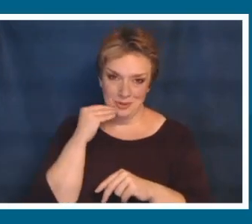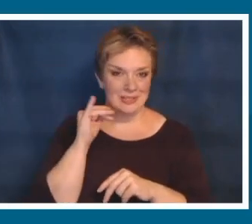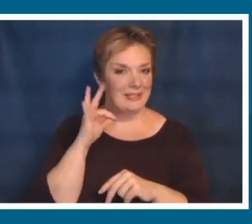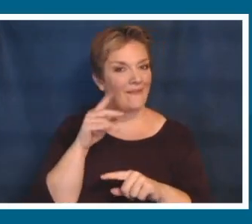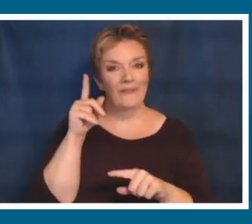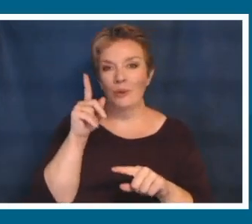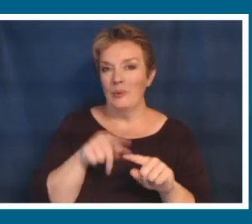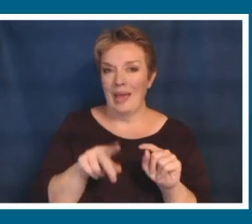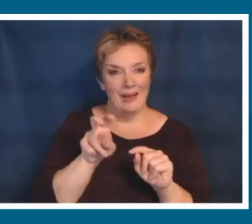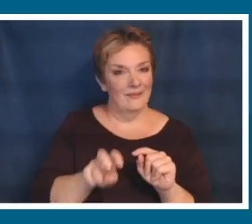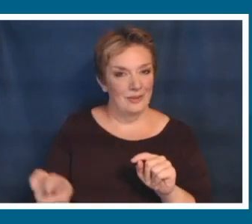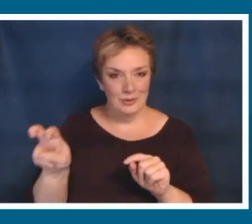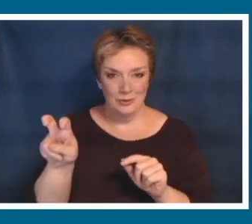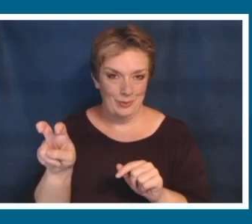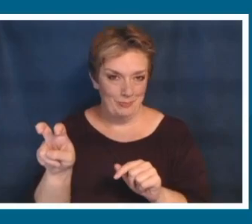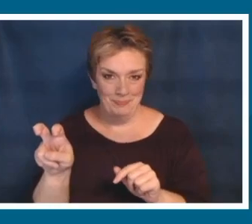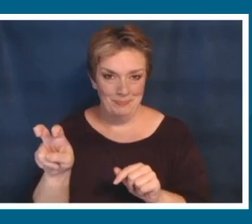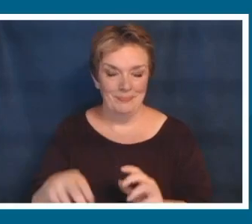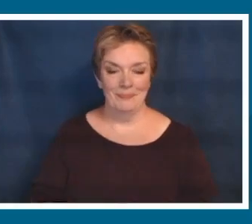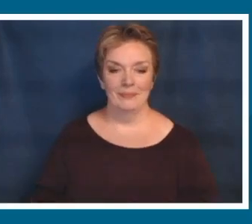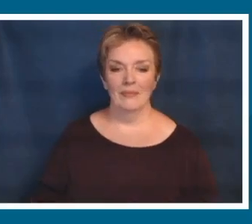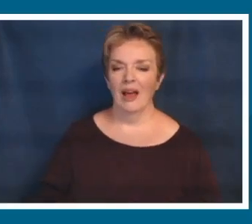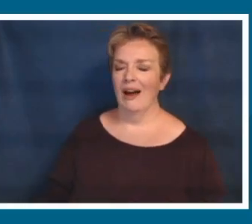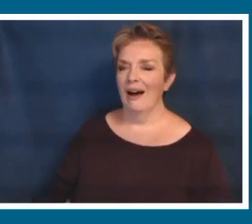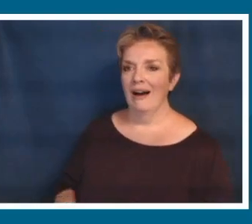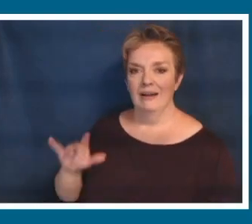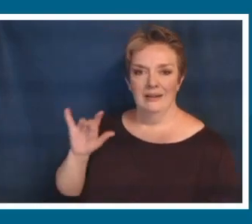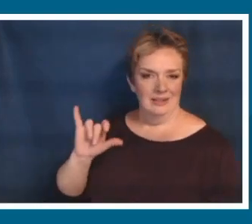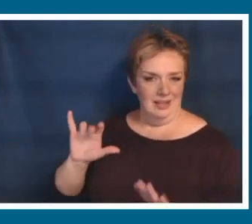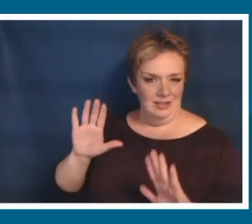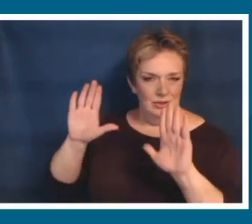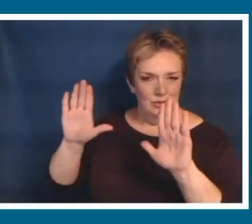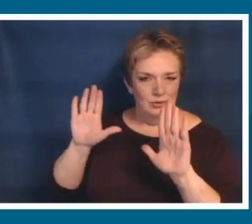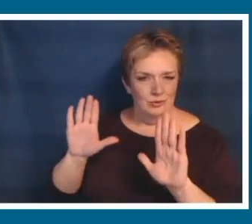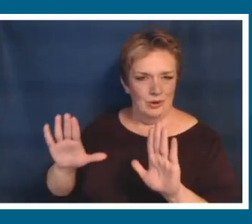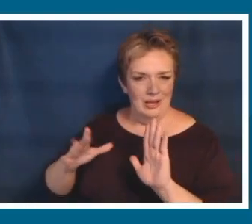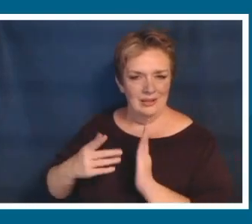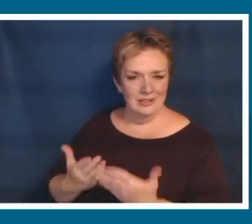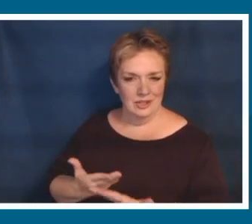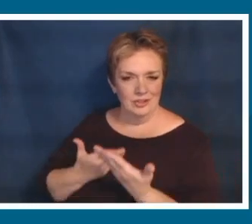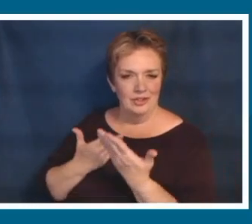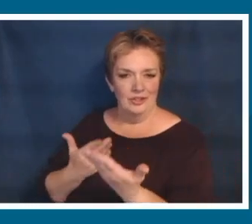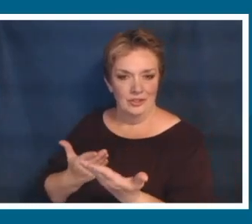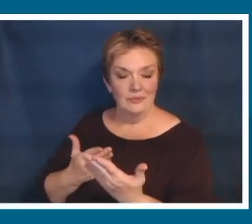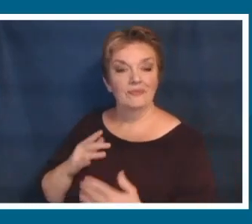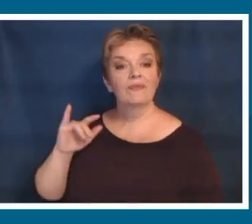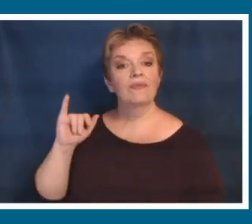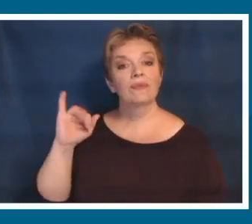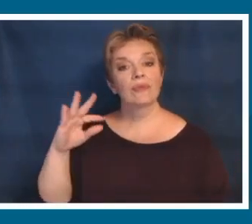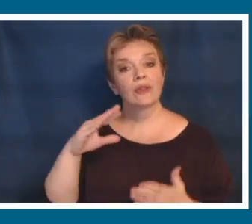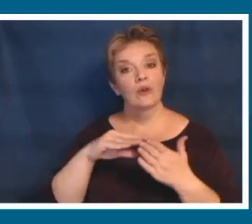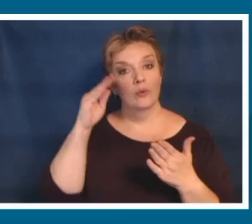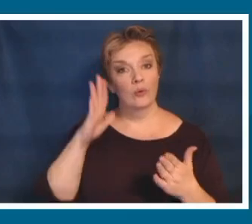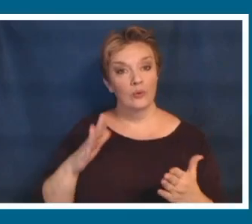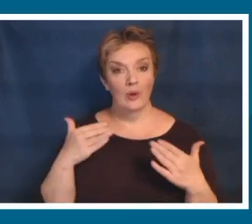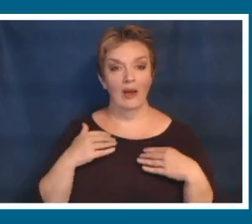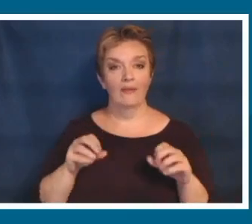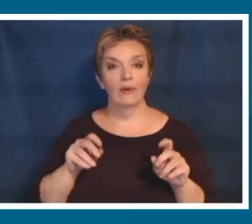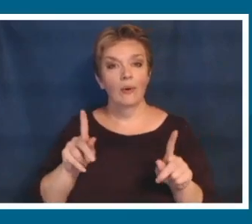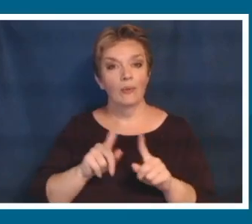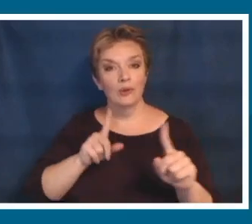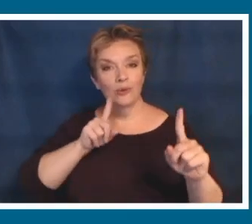That is such a great suggestion, Bridget. And also, if the students have an opportunity to interview those community